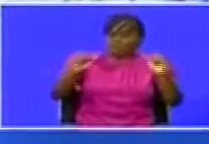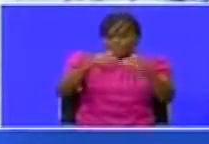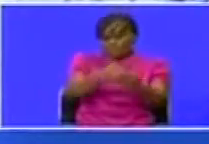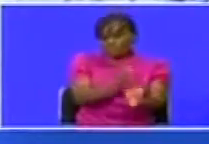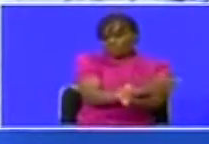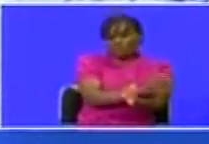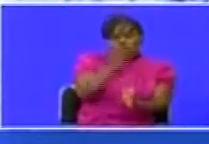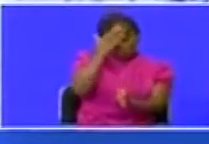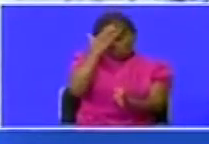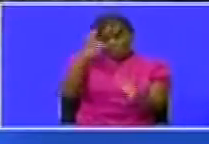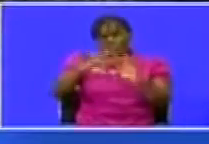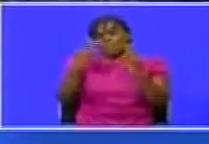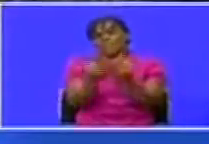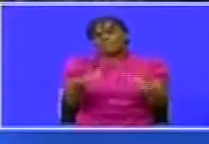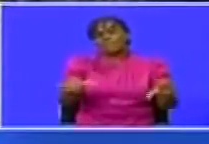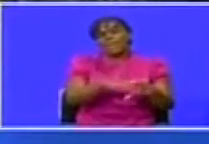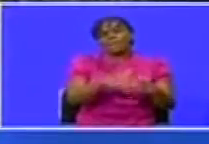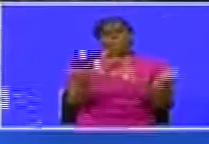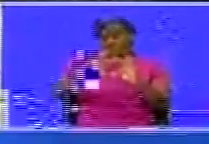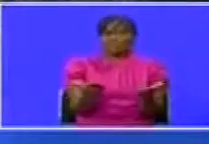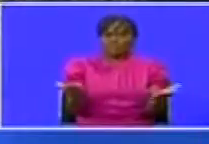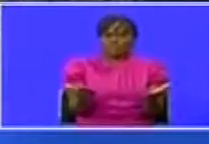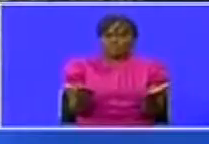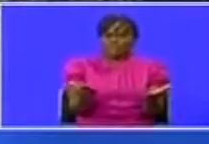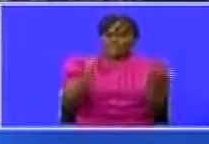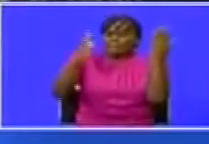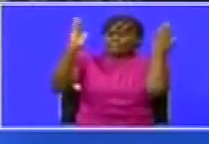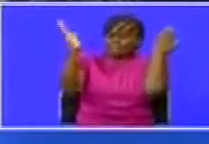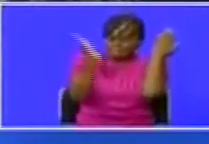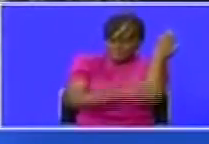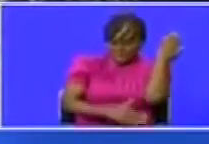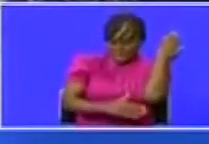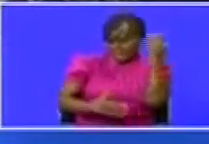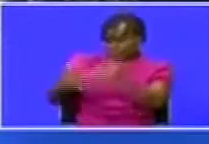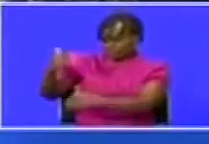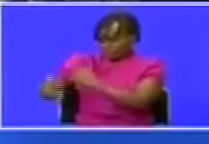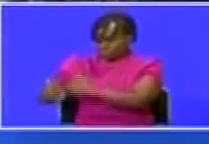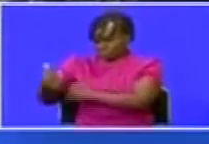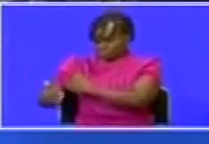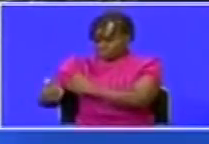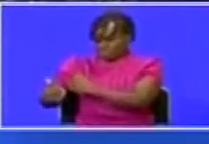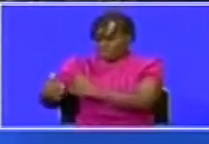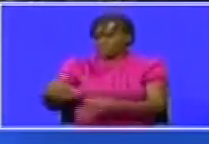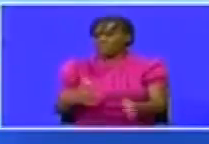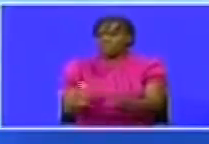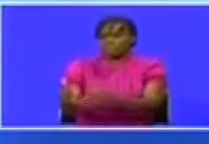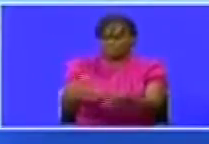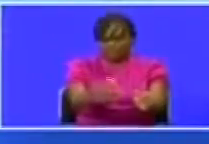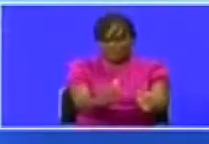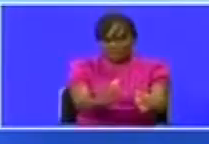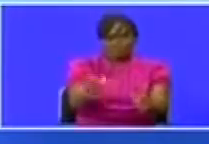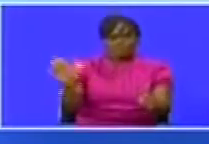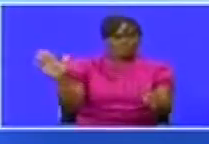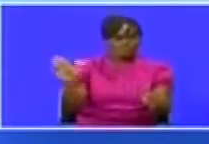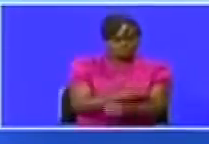fate of their loved ones. It is even worse on the edge of the rubble bordering the river, which is